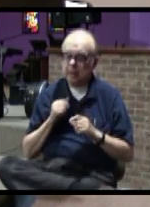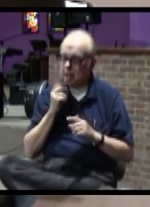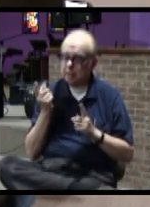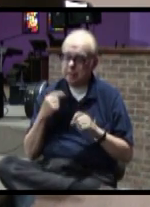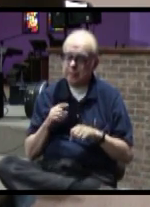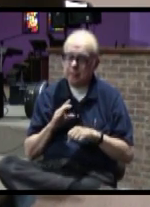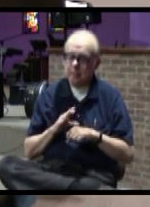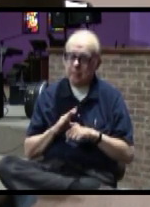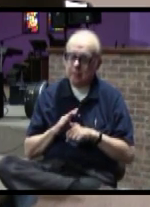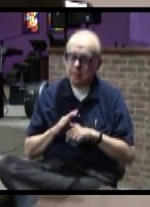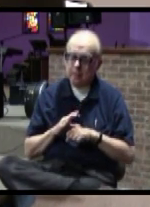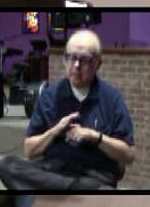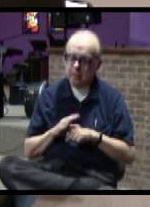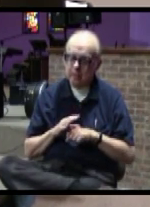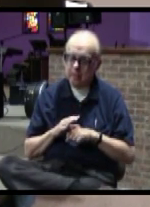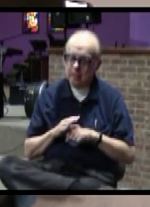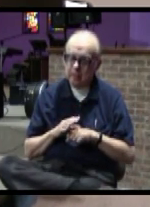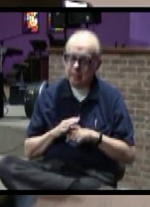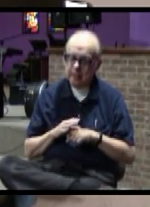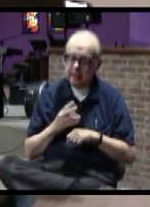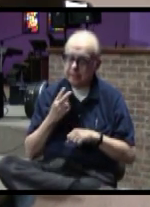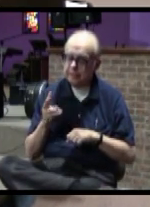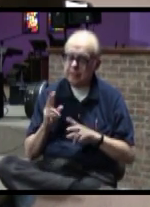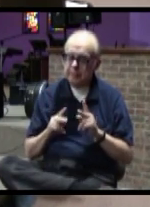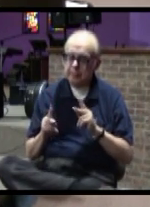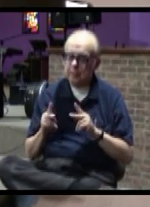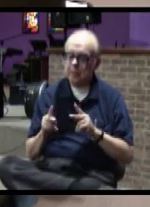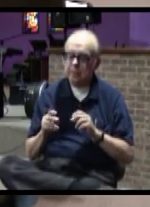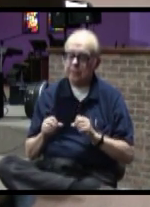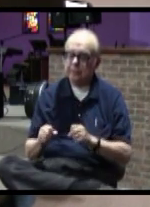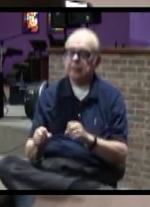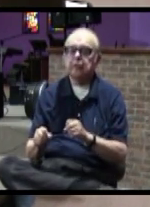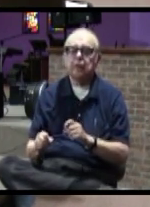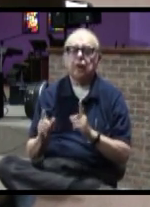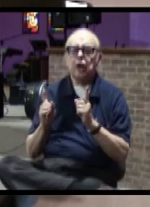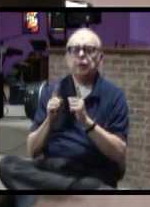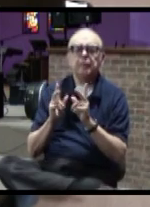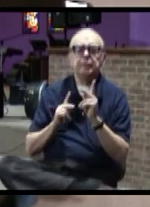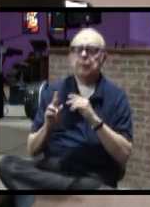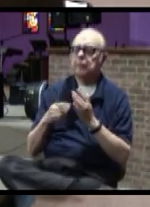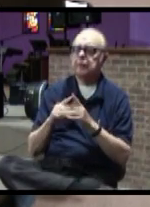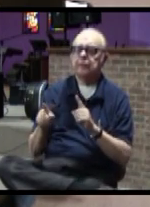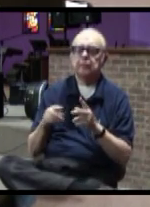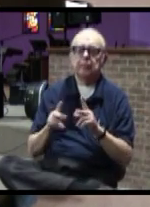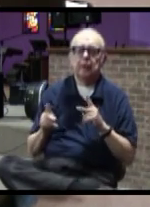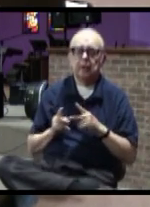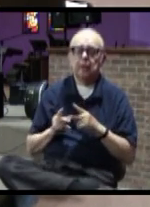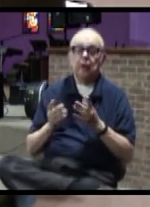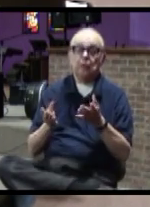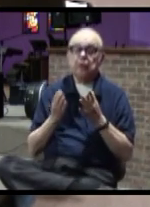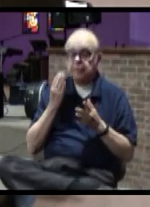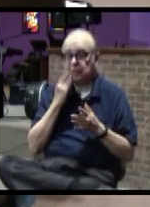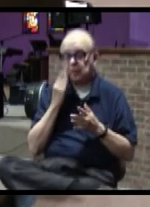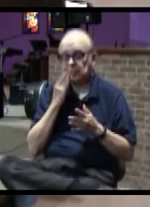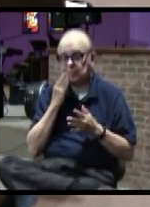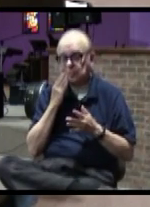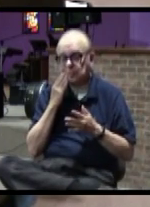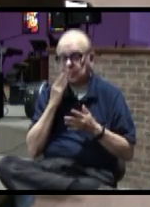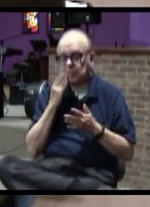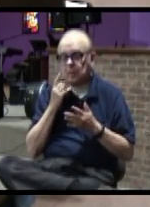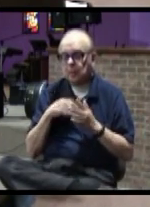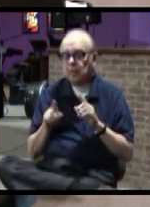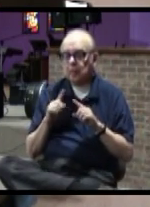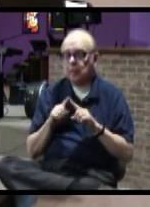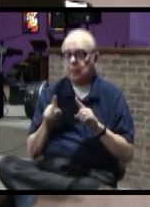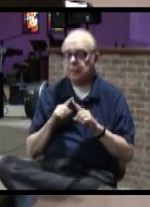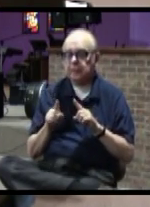not even come here. But you're going to be running into people in the streets. You're going to be running into people everywhere you go that's going to be wanting